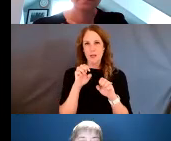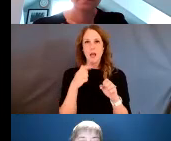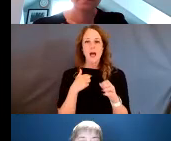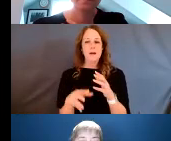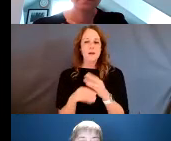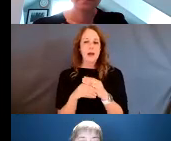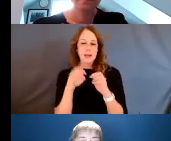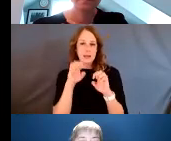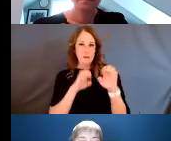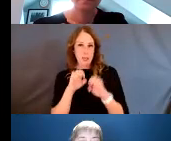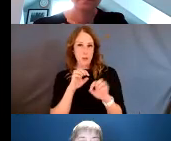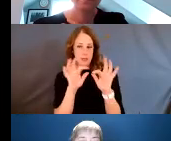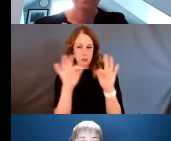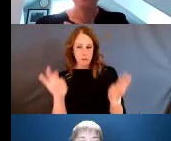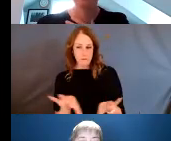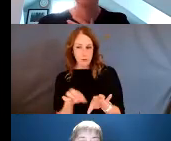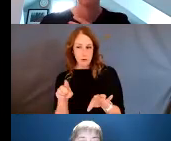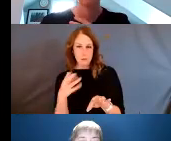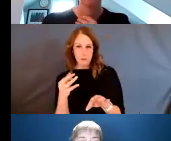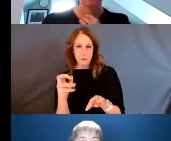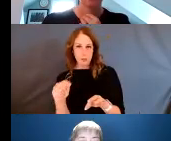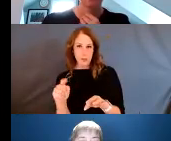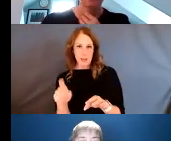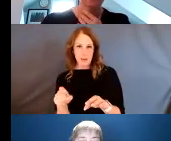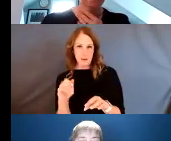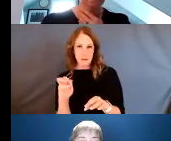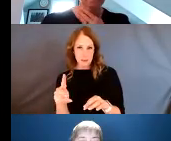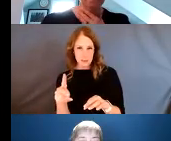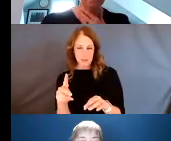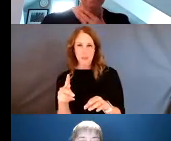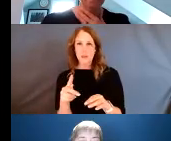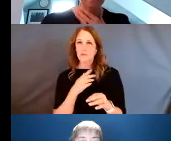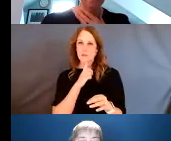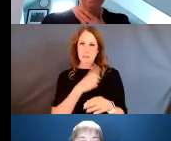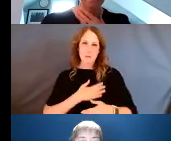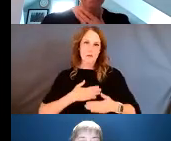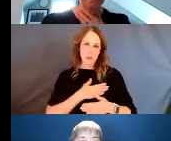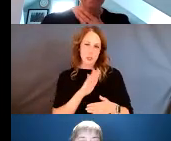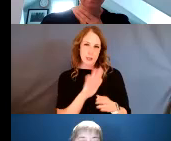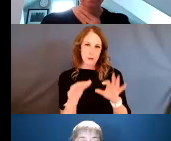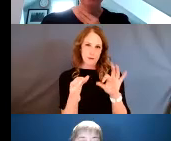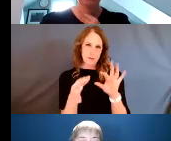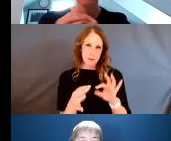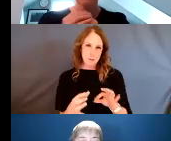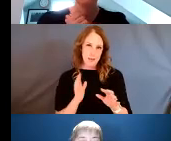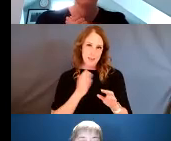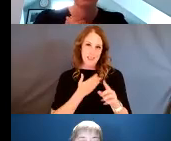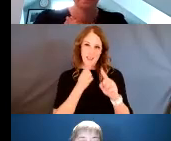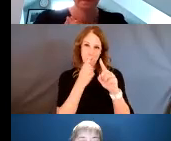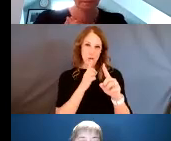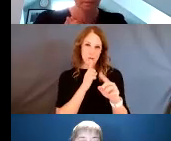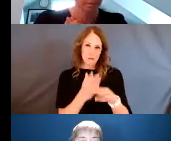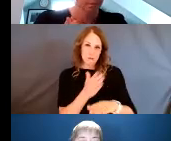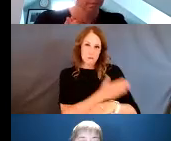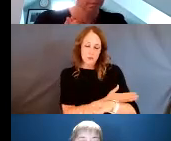form into the chat. Again, we greatly appreciate all feedback as we are constantly striving to improve. And if you're seeking